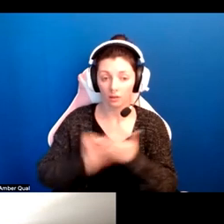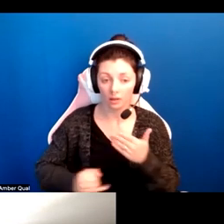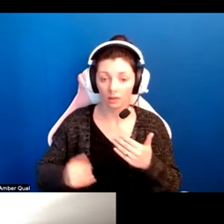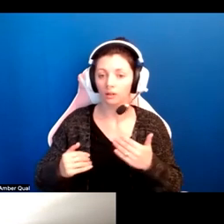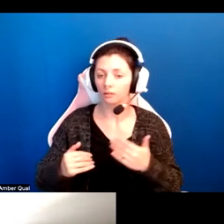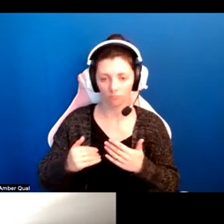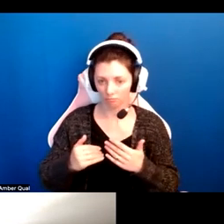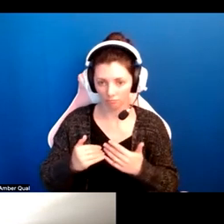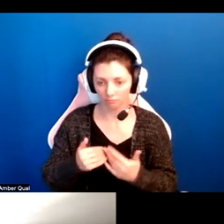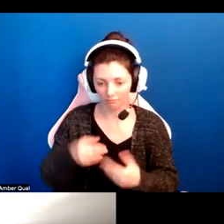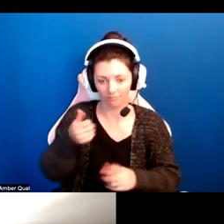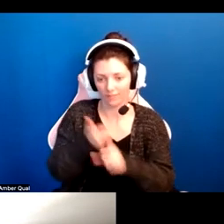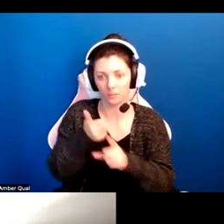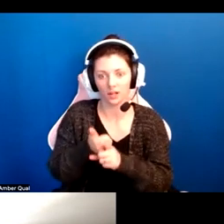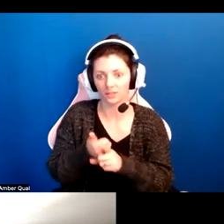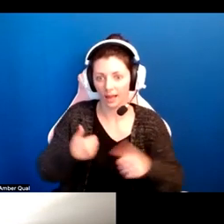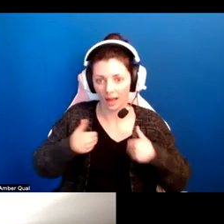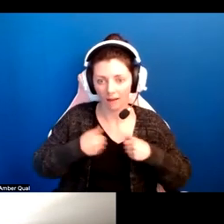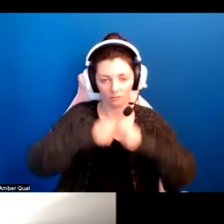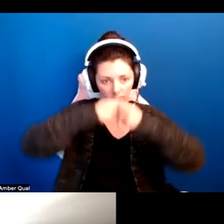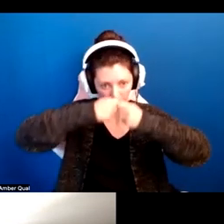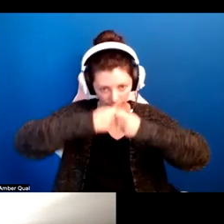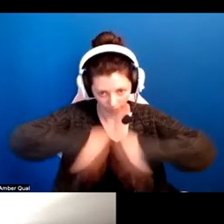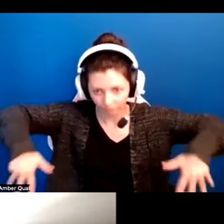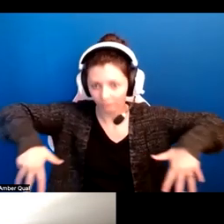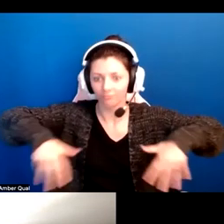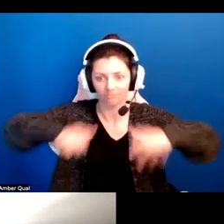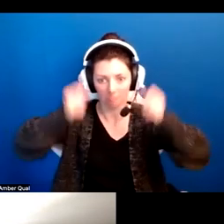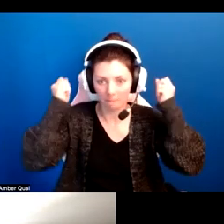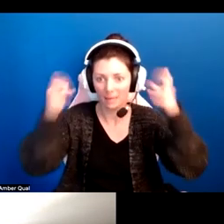because we Carrie Sandor.